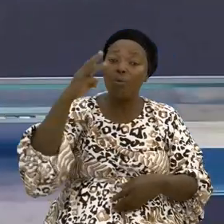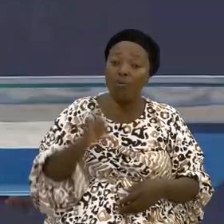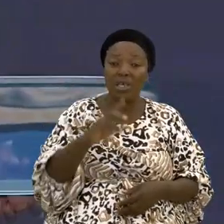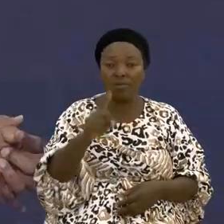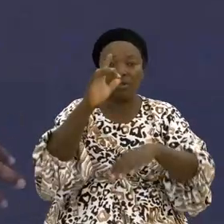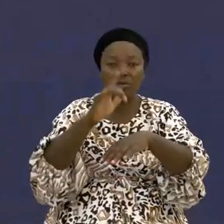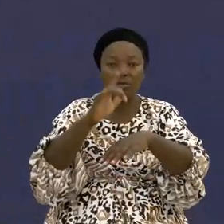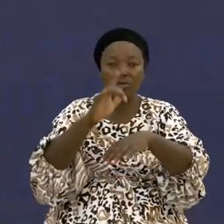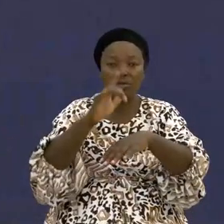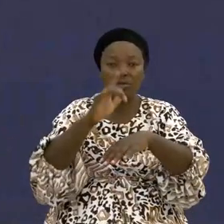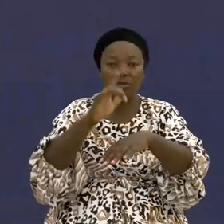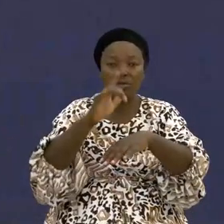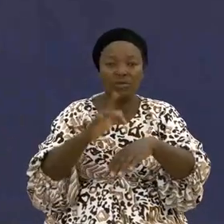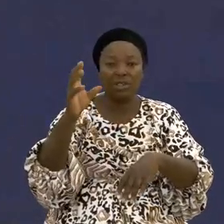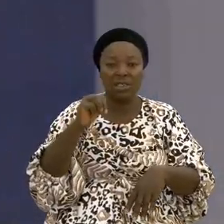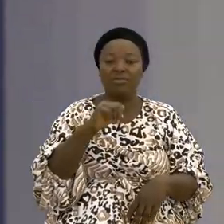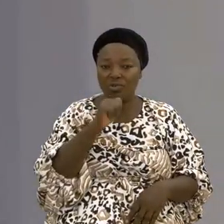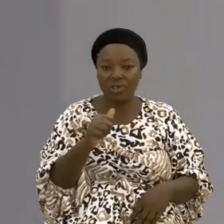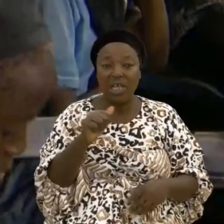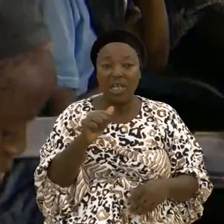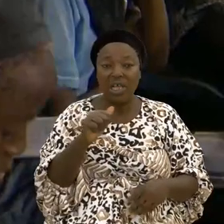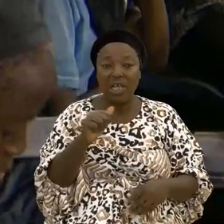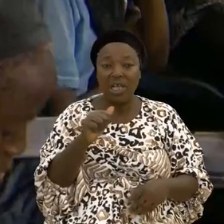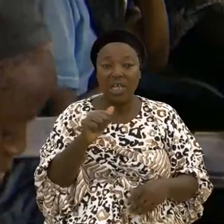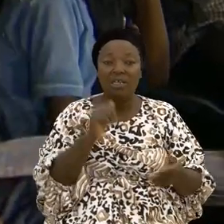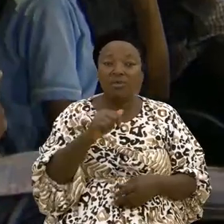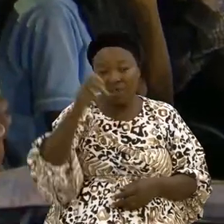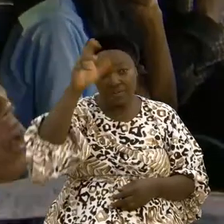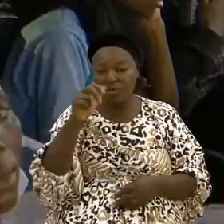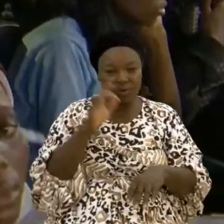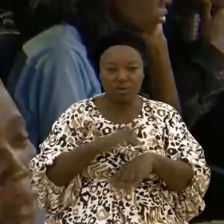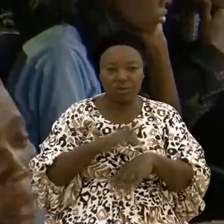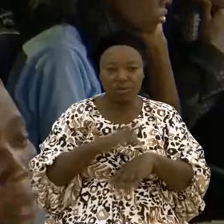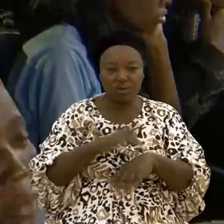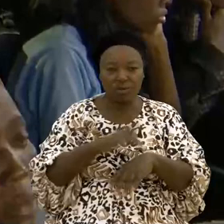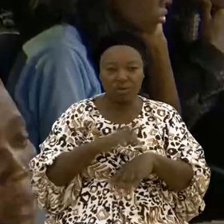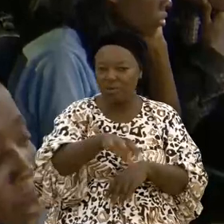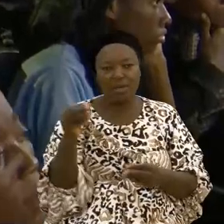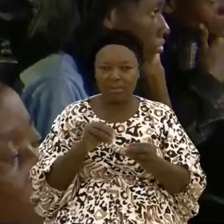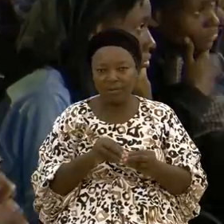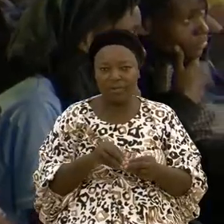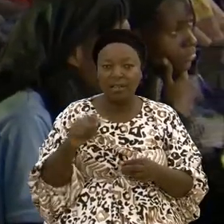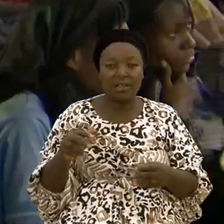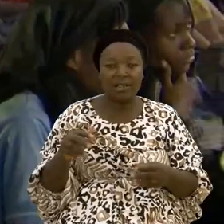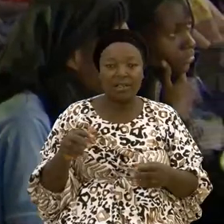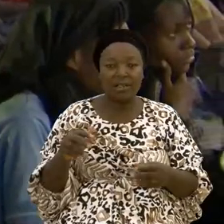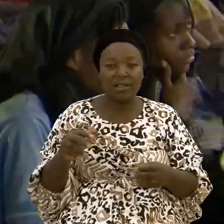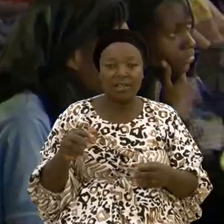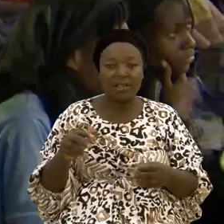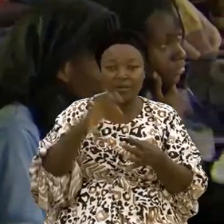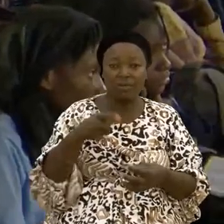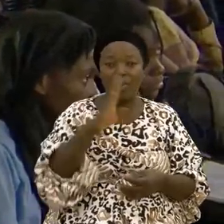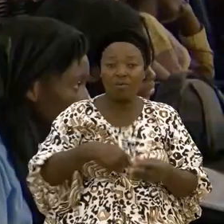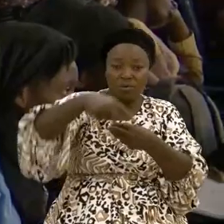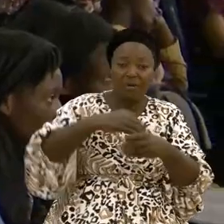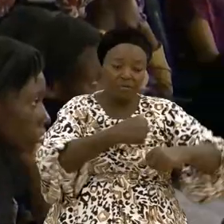one toucheth him not. He will not touch you anymore. The Spirit of God will surround you and